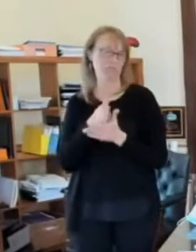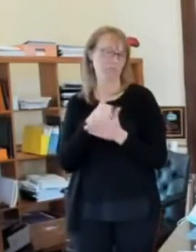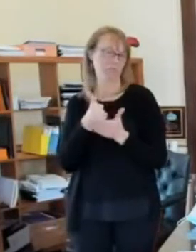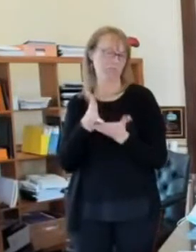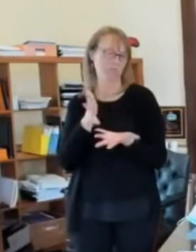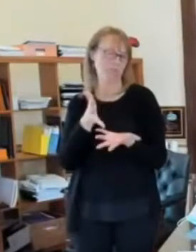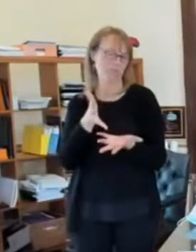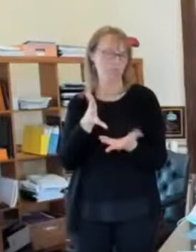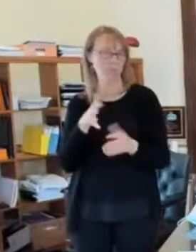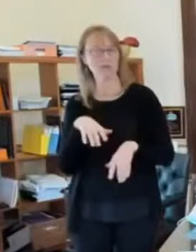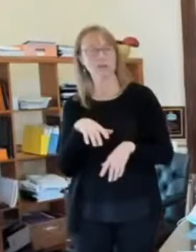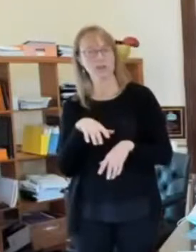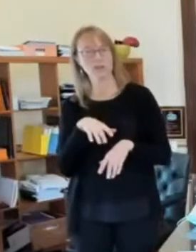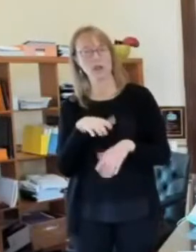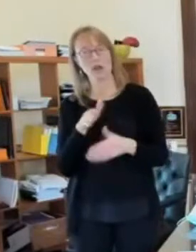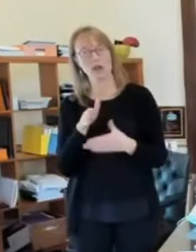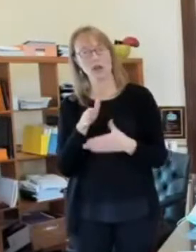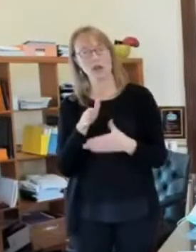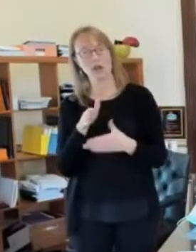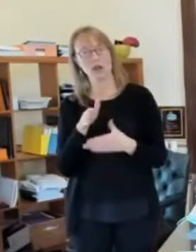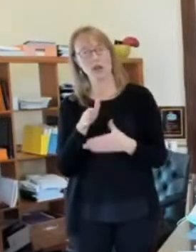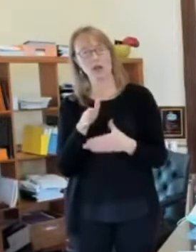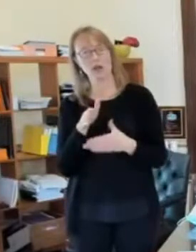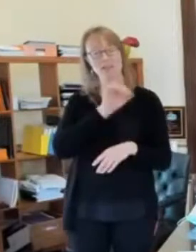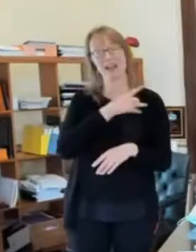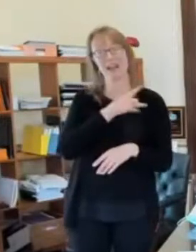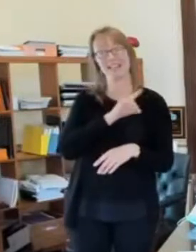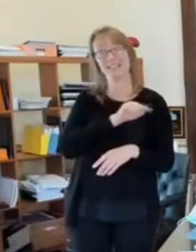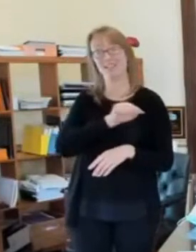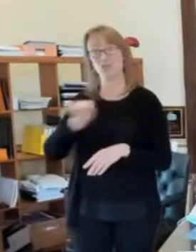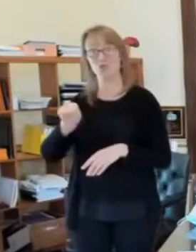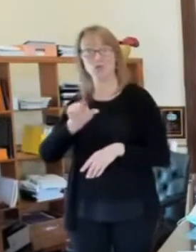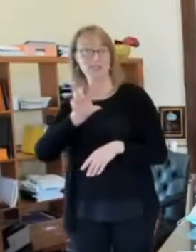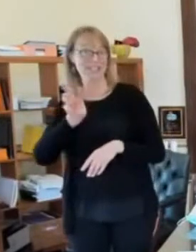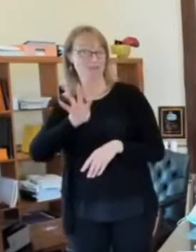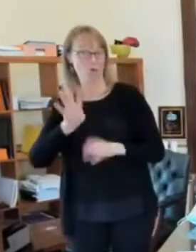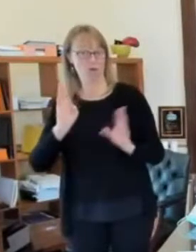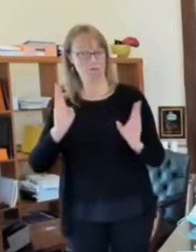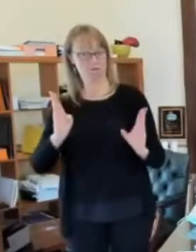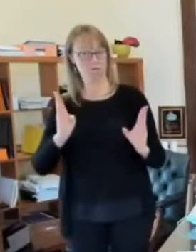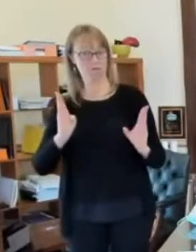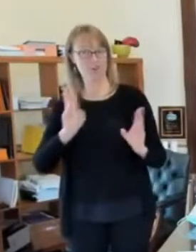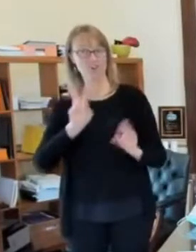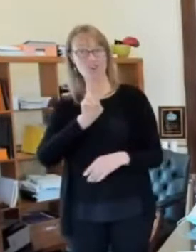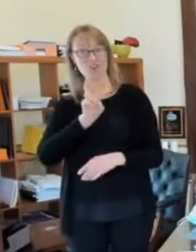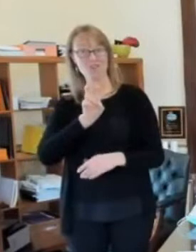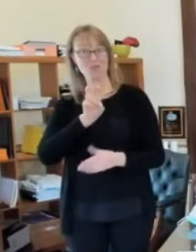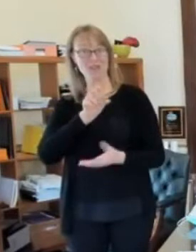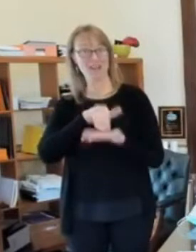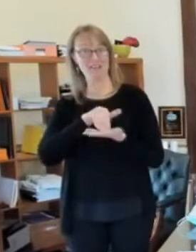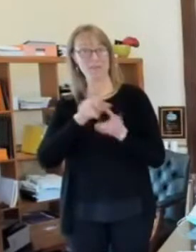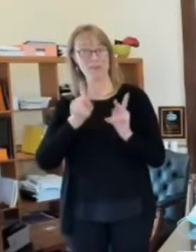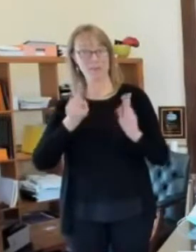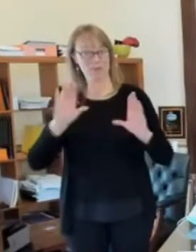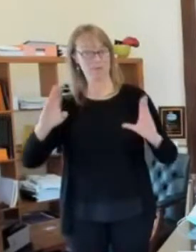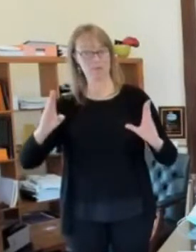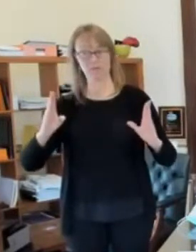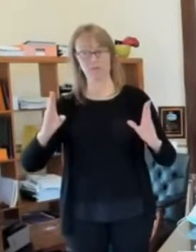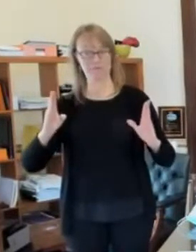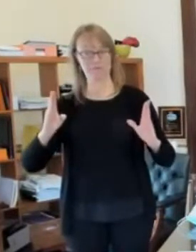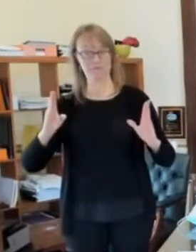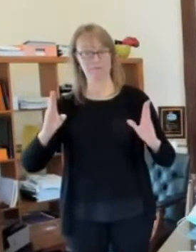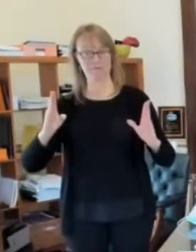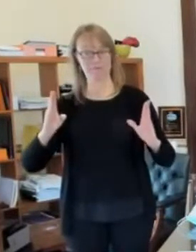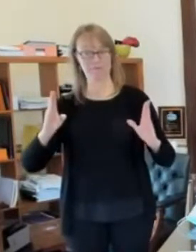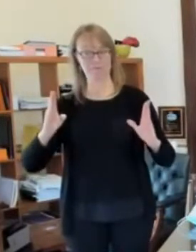that are between 18 and 64. Of those 200,000 people, we don't have a way of